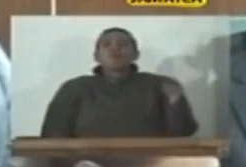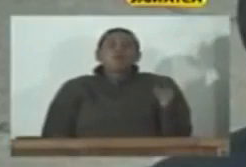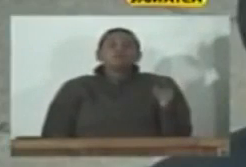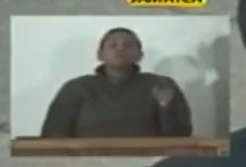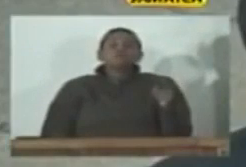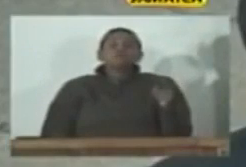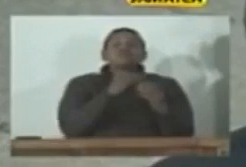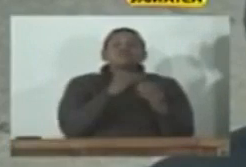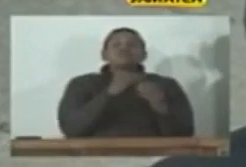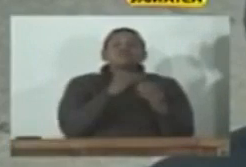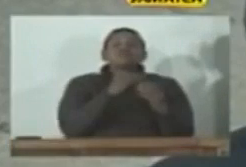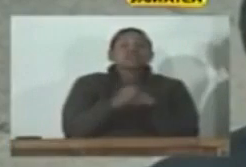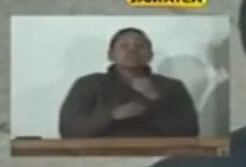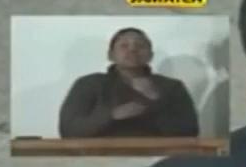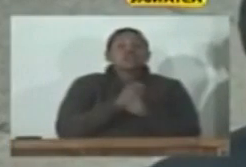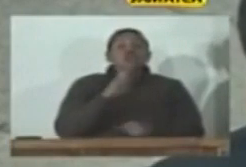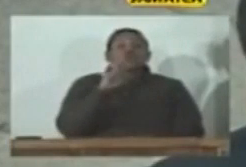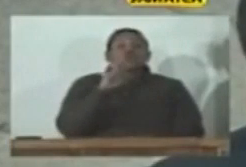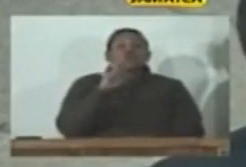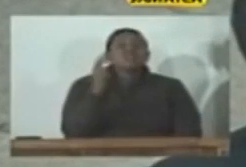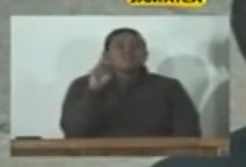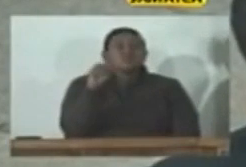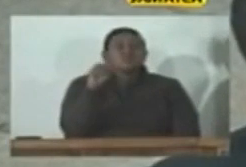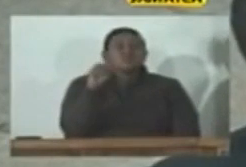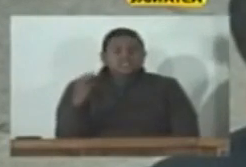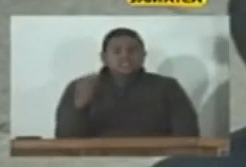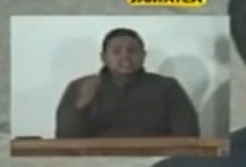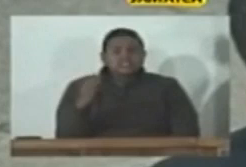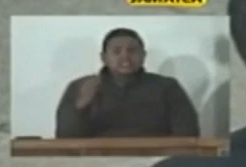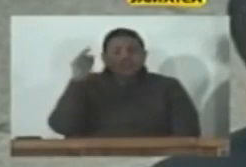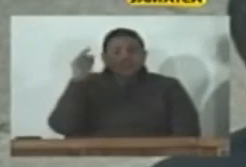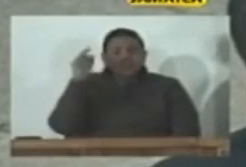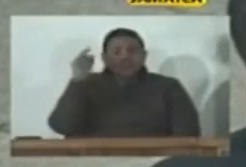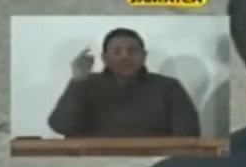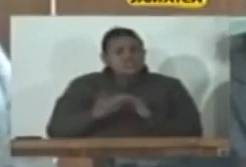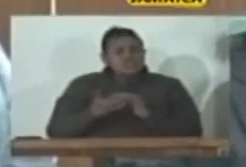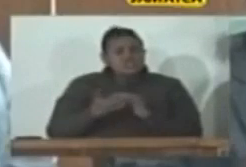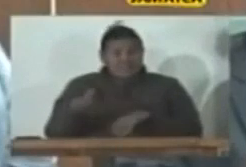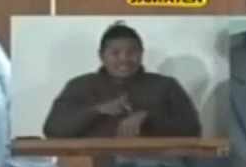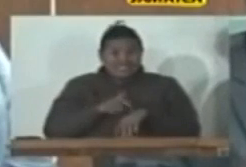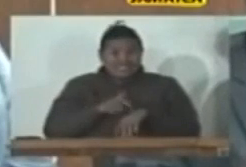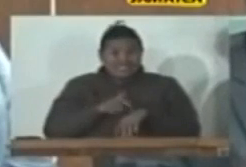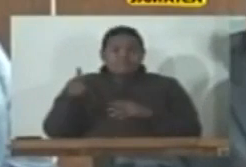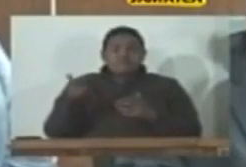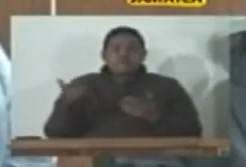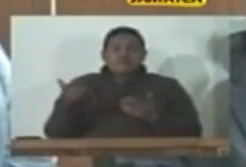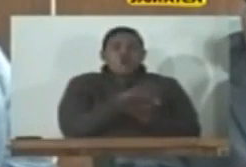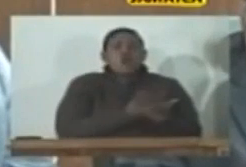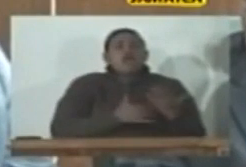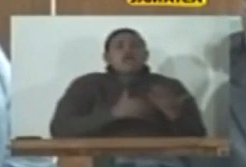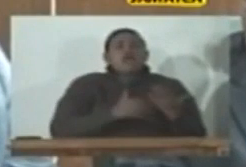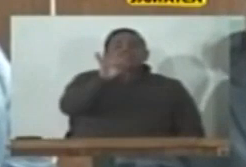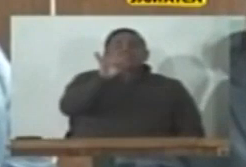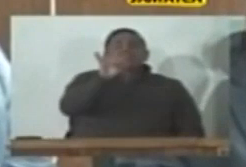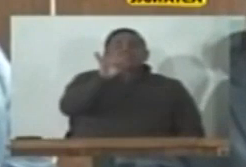the government of Jamaica collected $411.6 $411.85 billion in